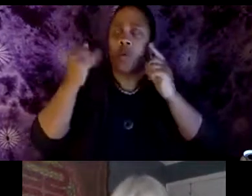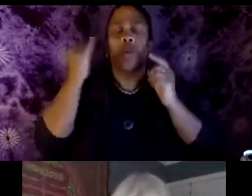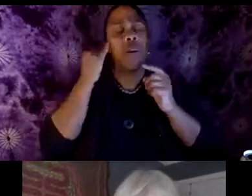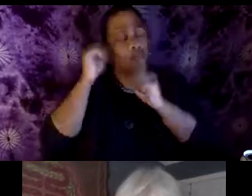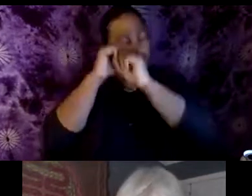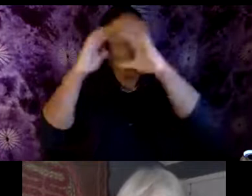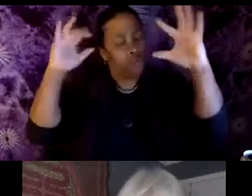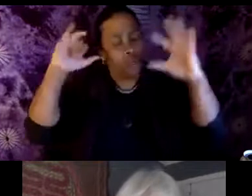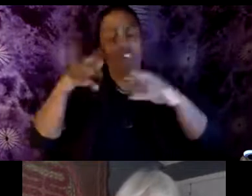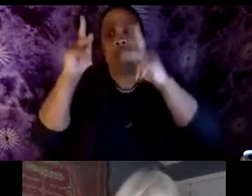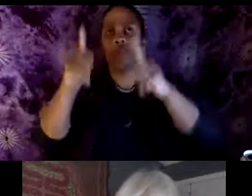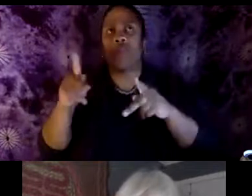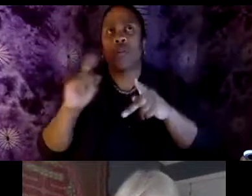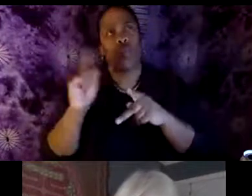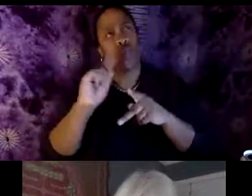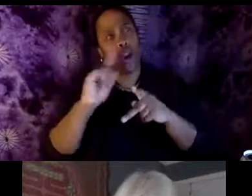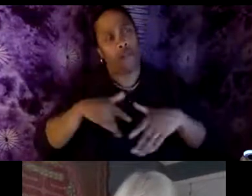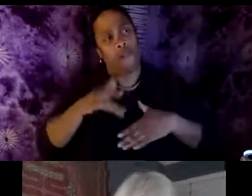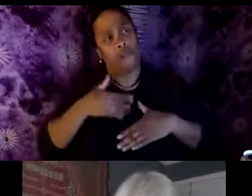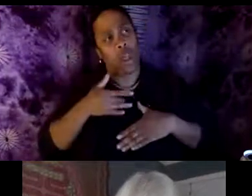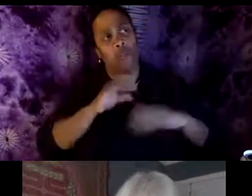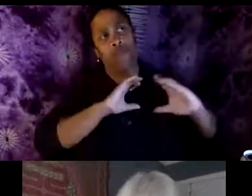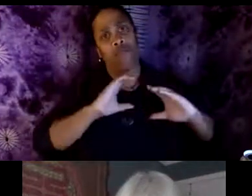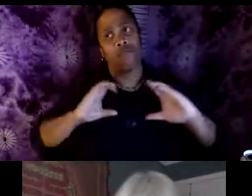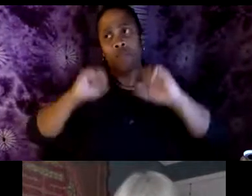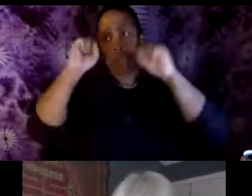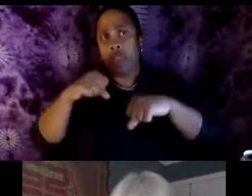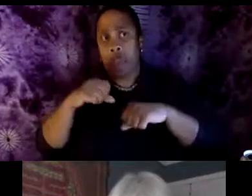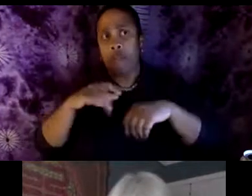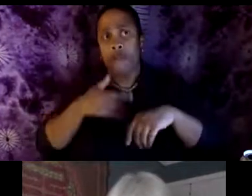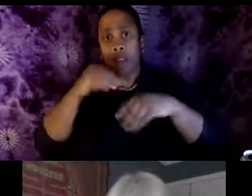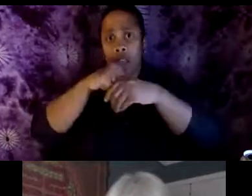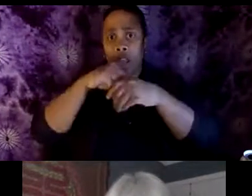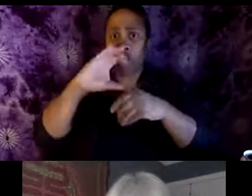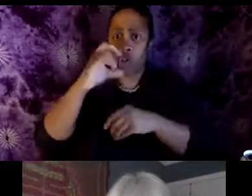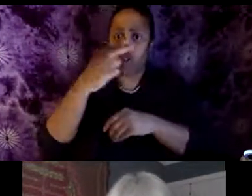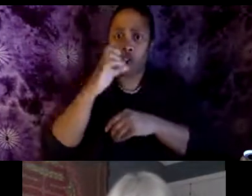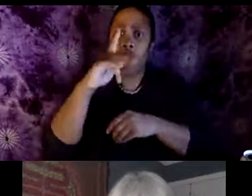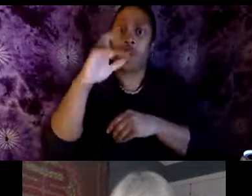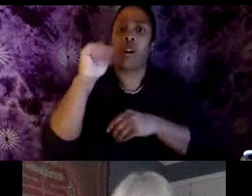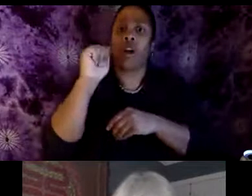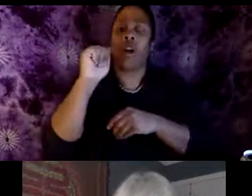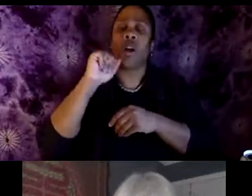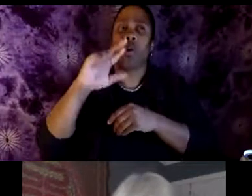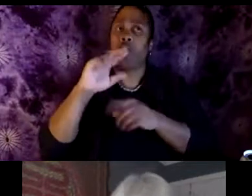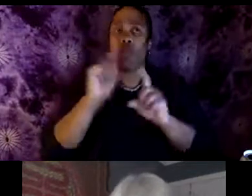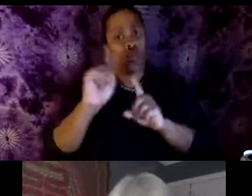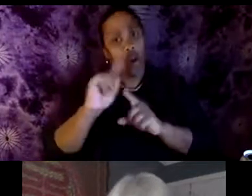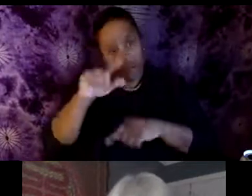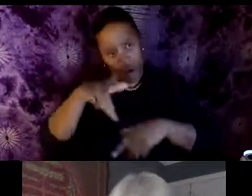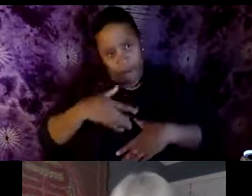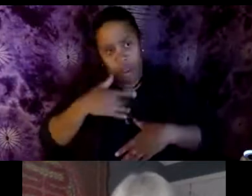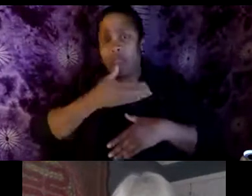they happen to be. And this can be chakra based. This can be just literally wherever you feel it the